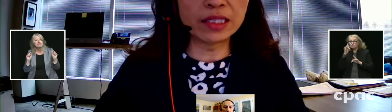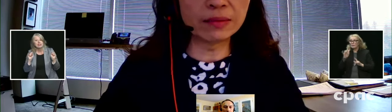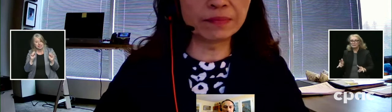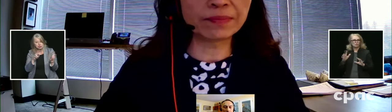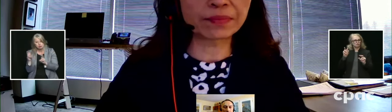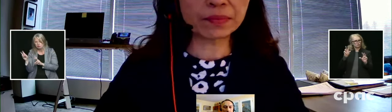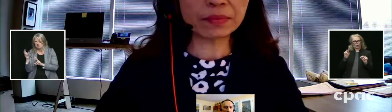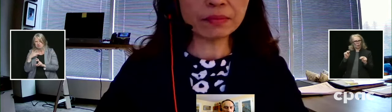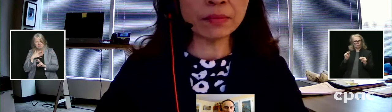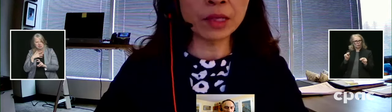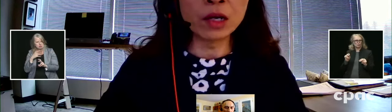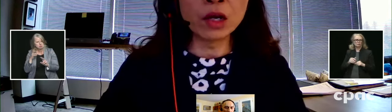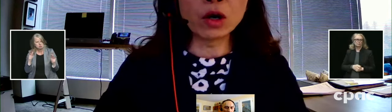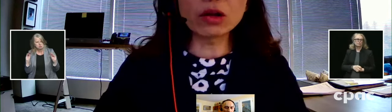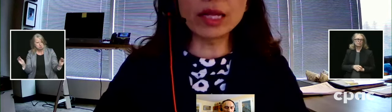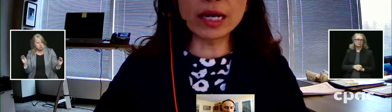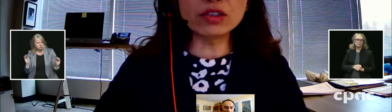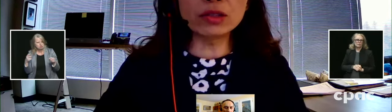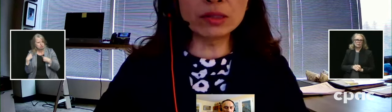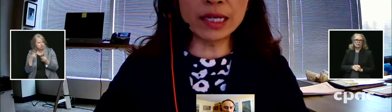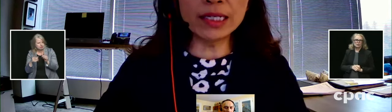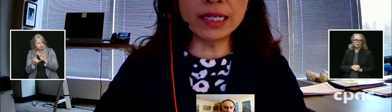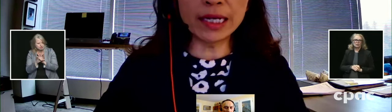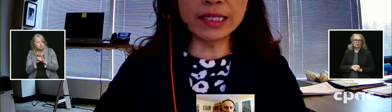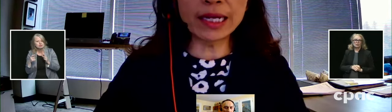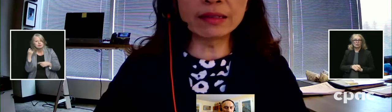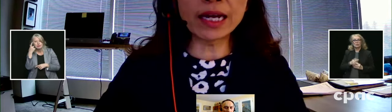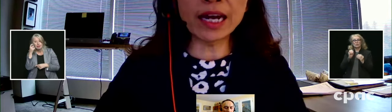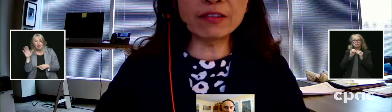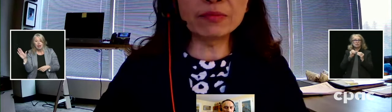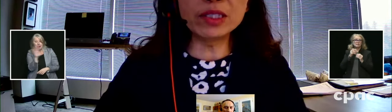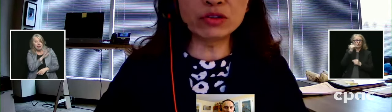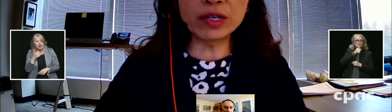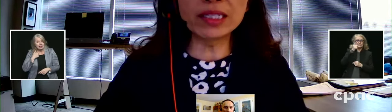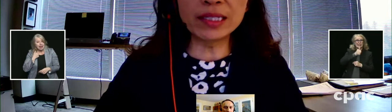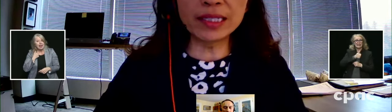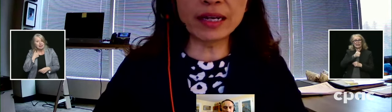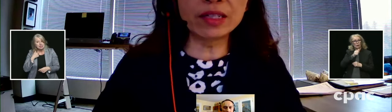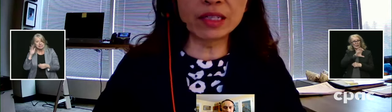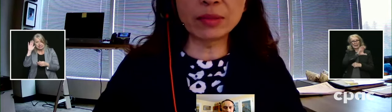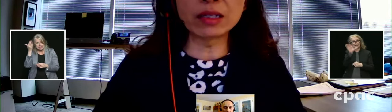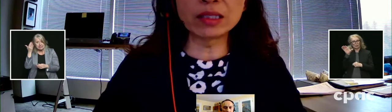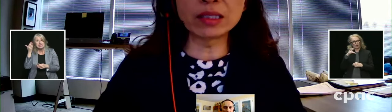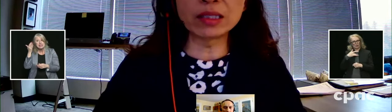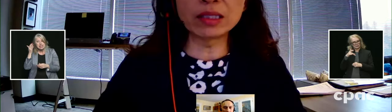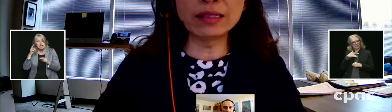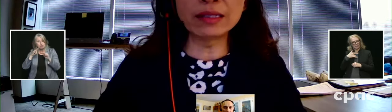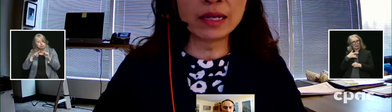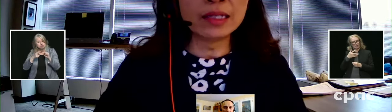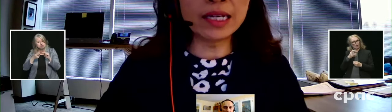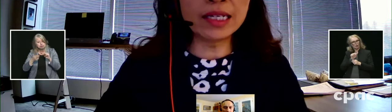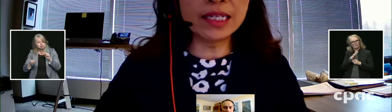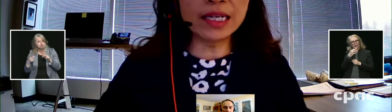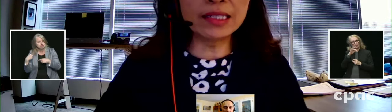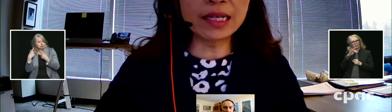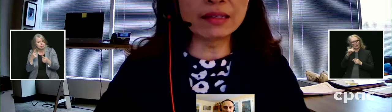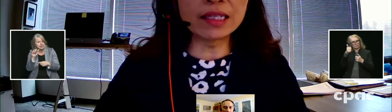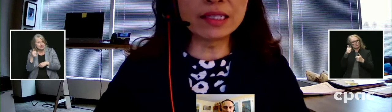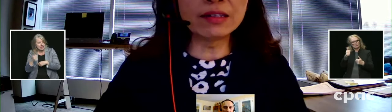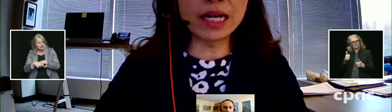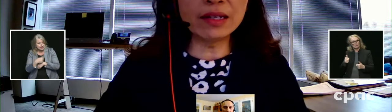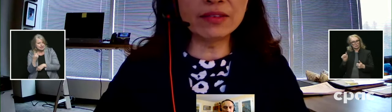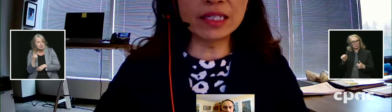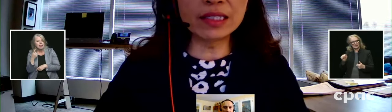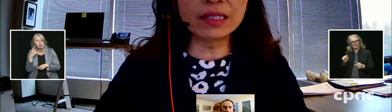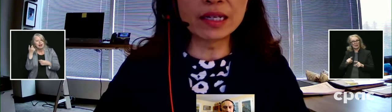identified. Although national daily case counts have been trending down in the past 10 days, daily case counts are